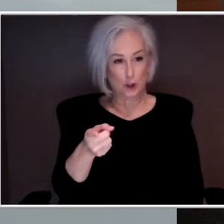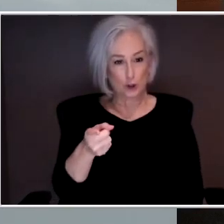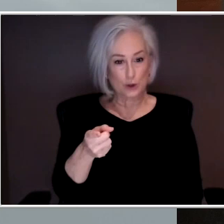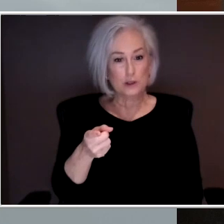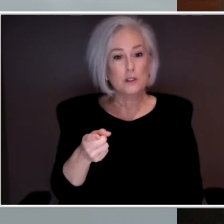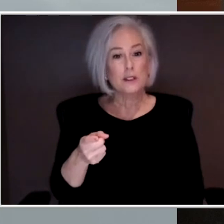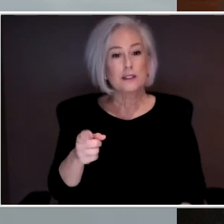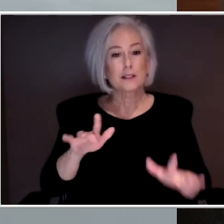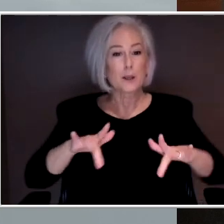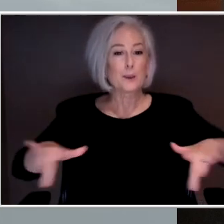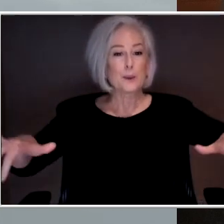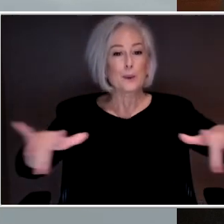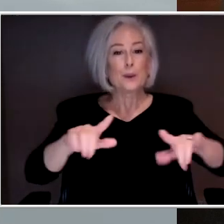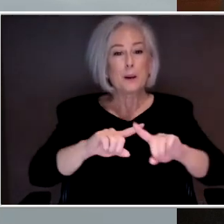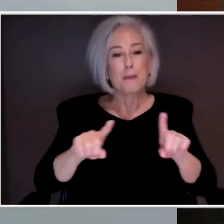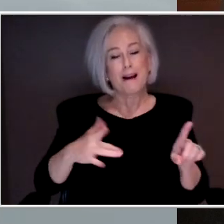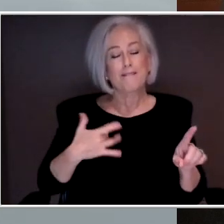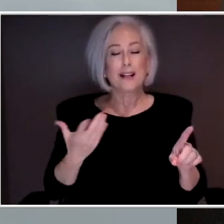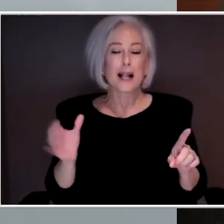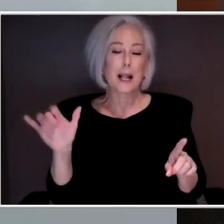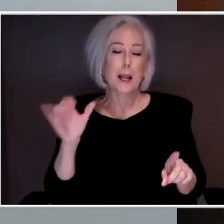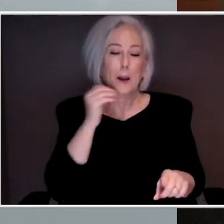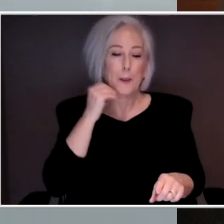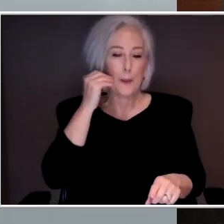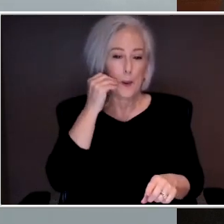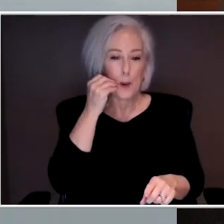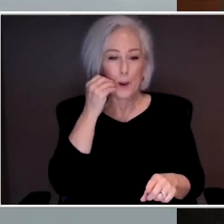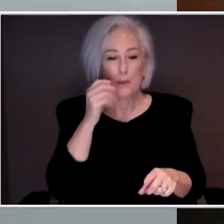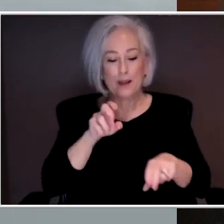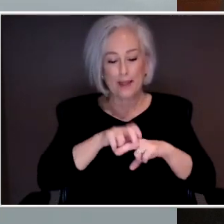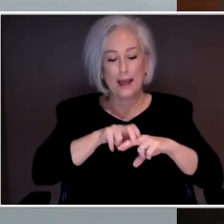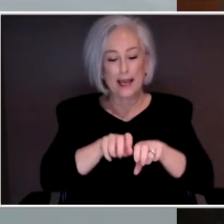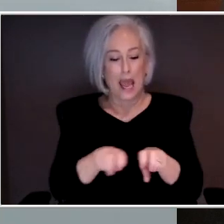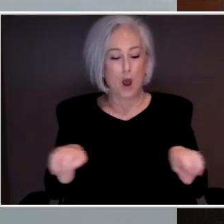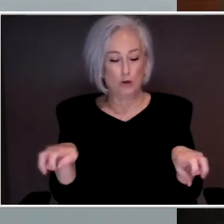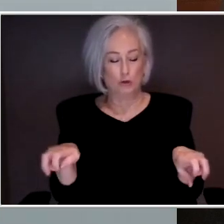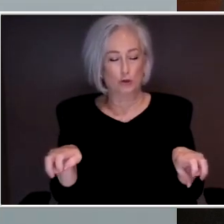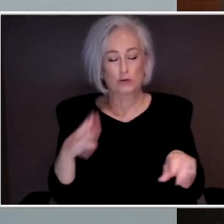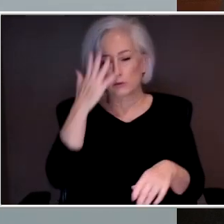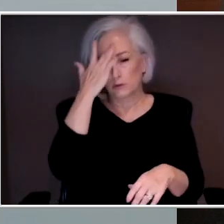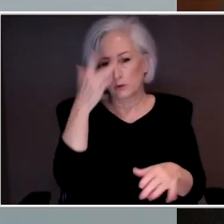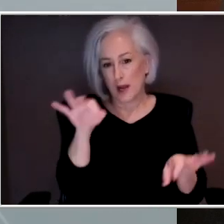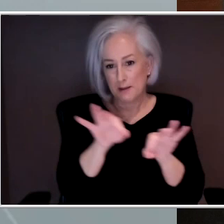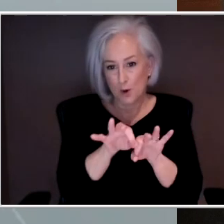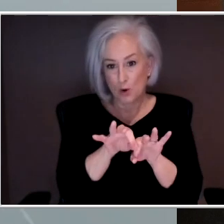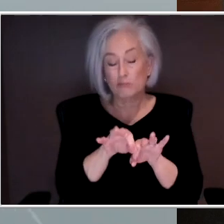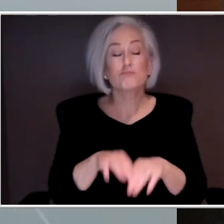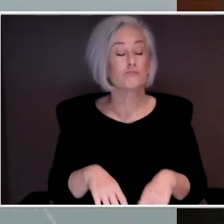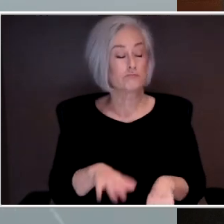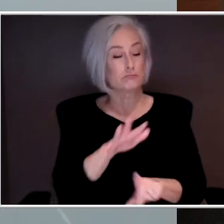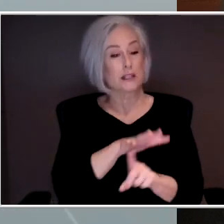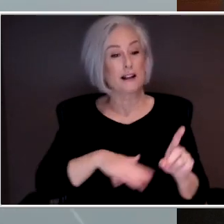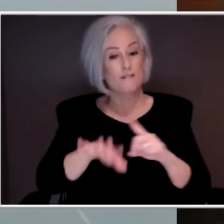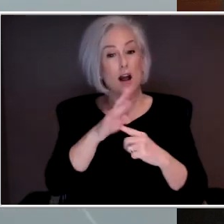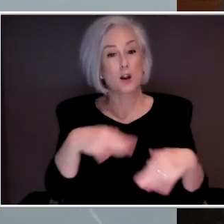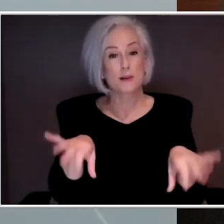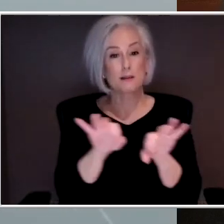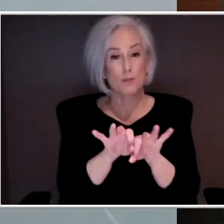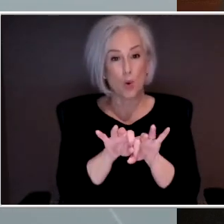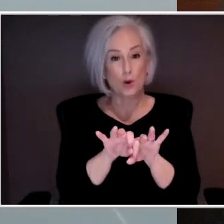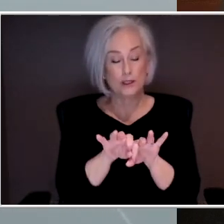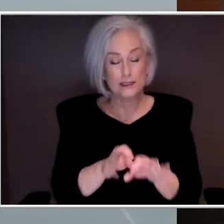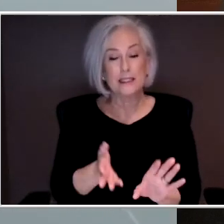homey. Yeah. You got couches and things like that. Why is that important? Yeah, so the environment matters. So when we talk about psychedelic drugs, we talk